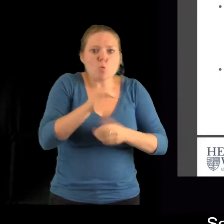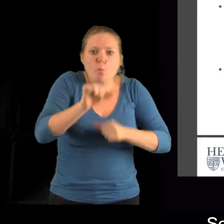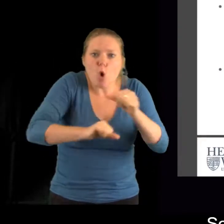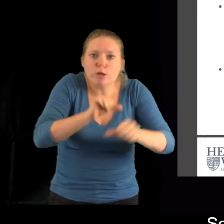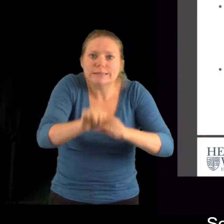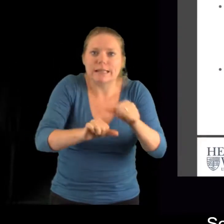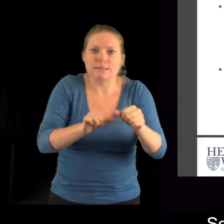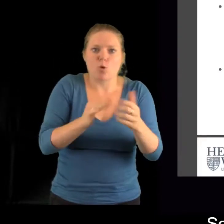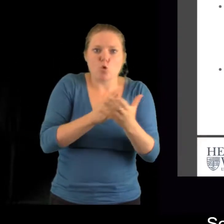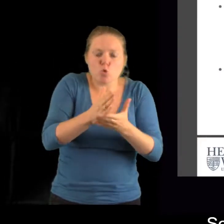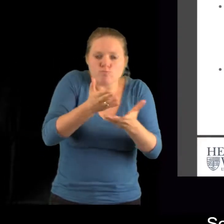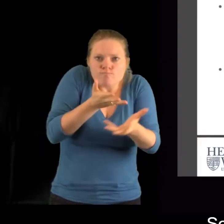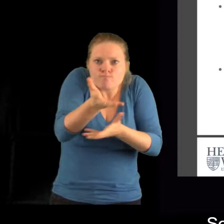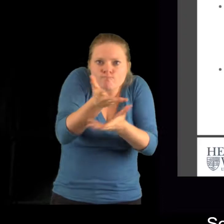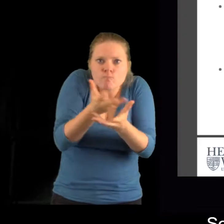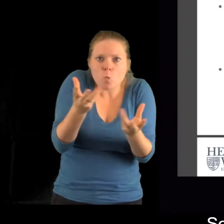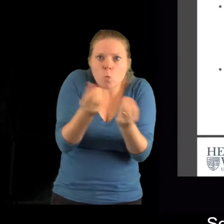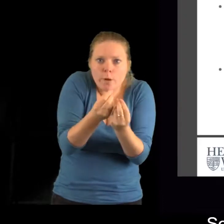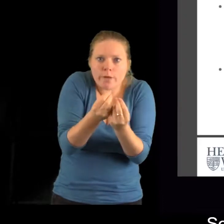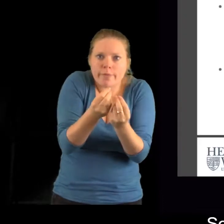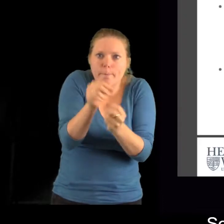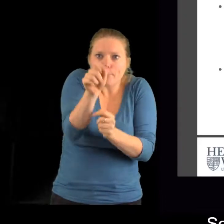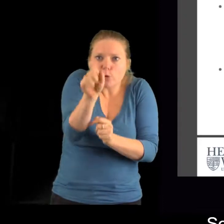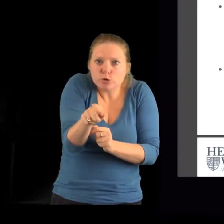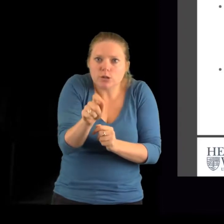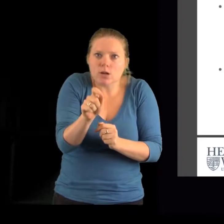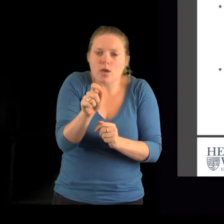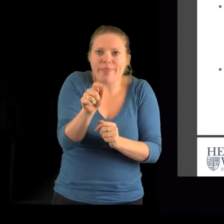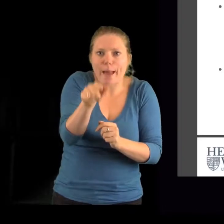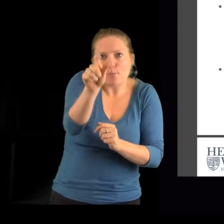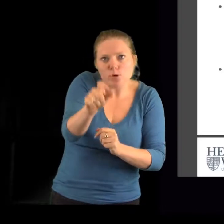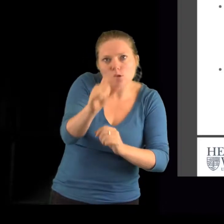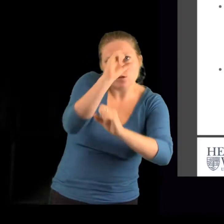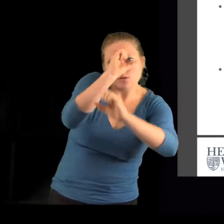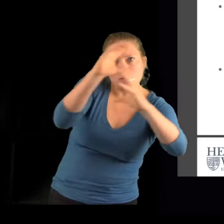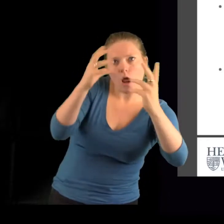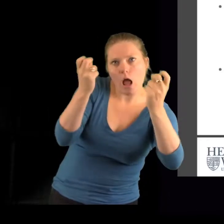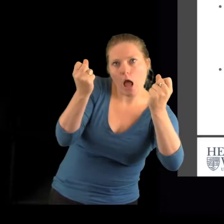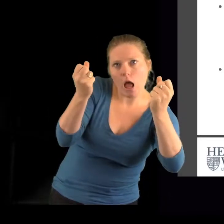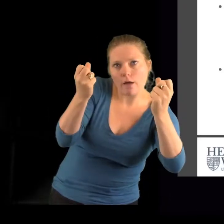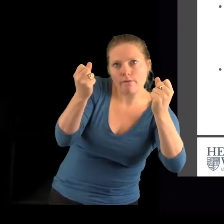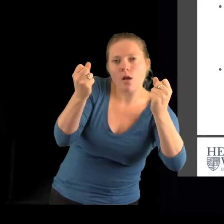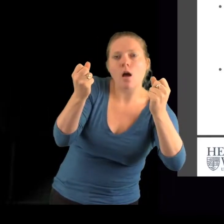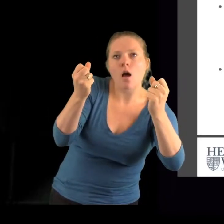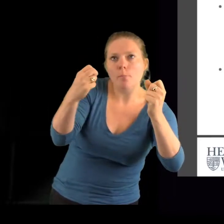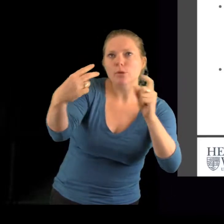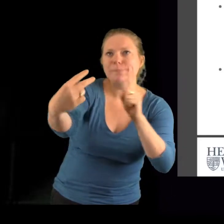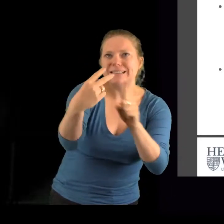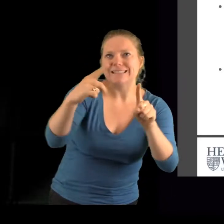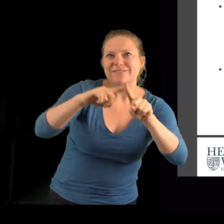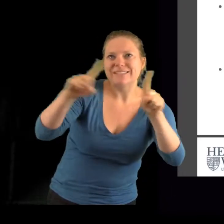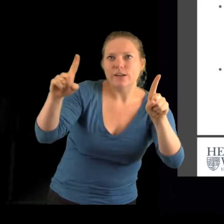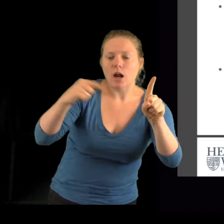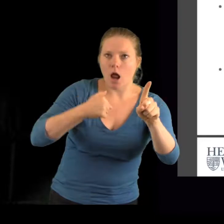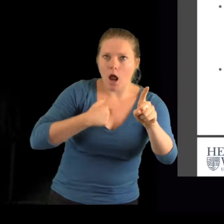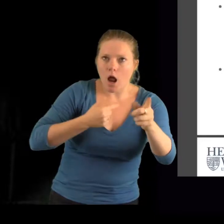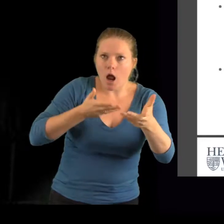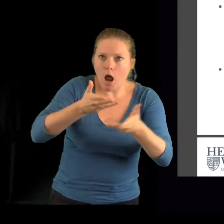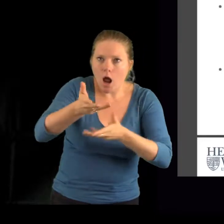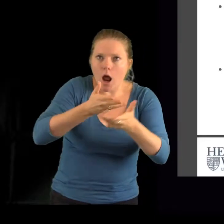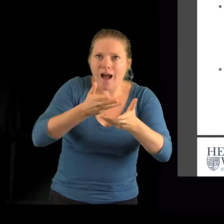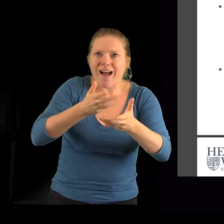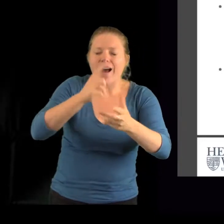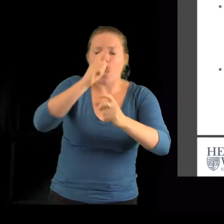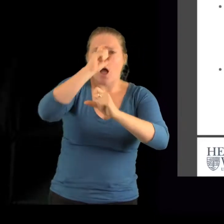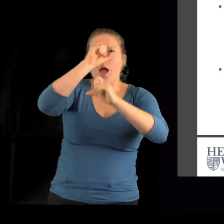something greater about a particular situation. Now, no graduate is going to leave their professional education, their